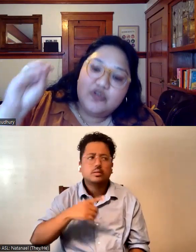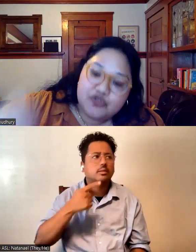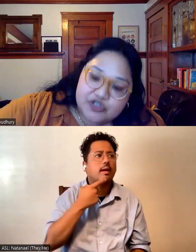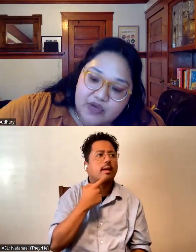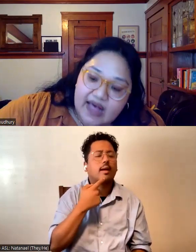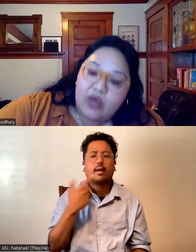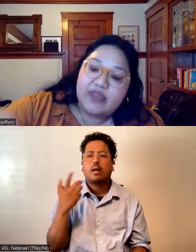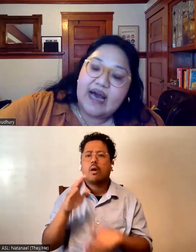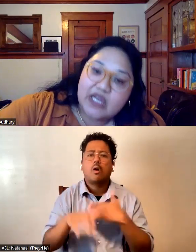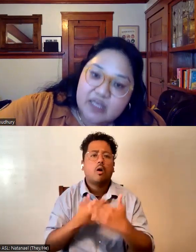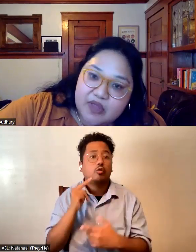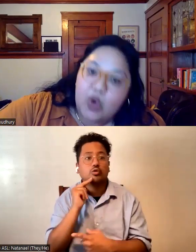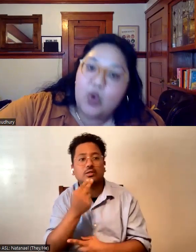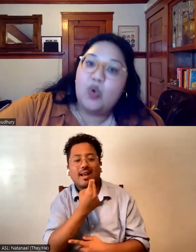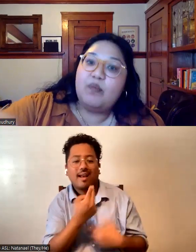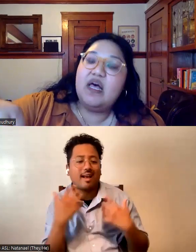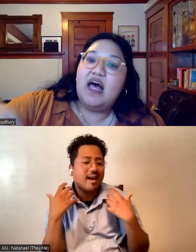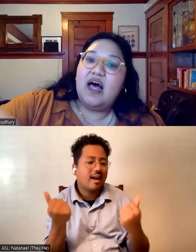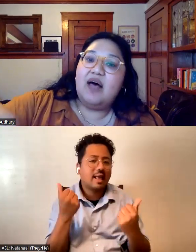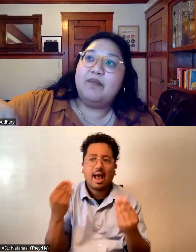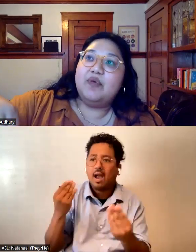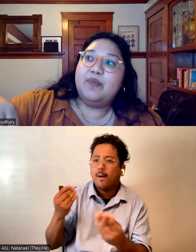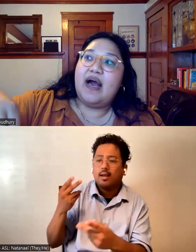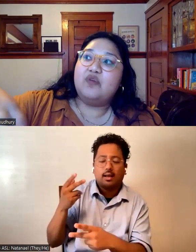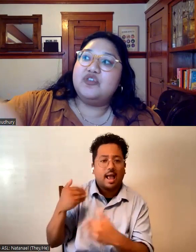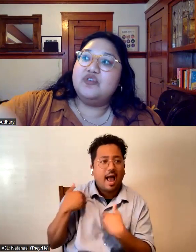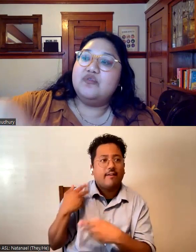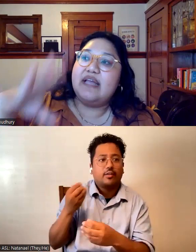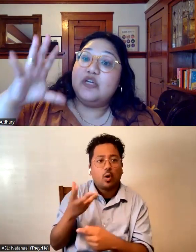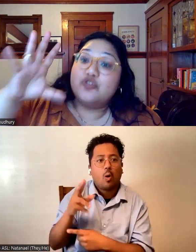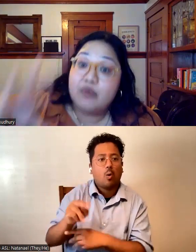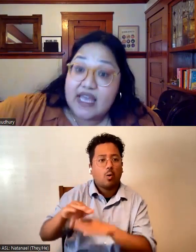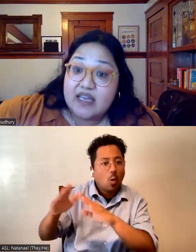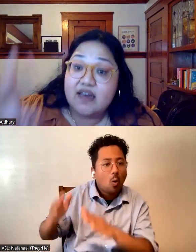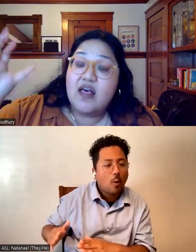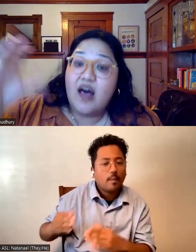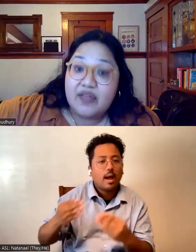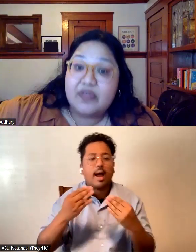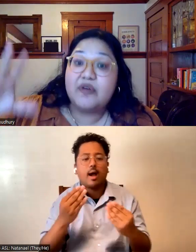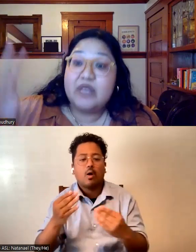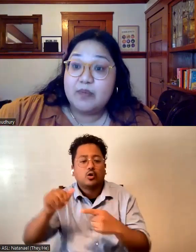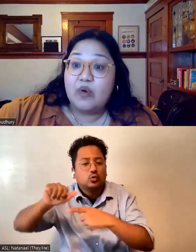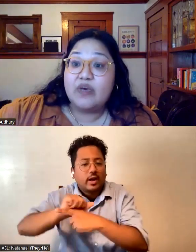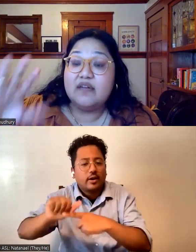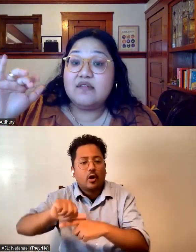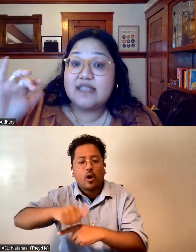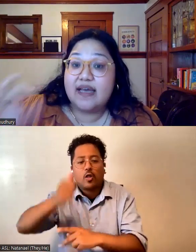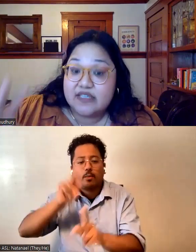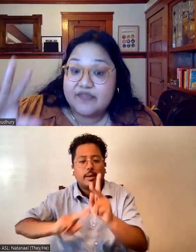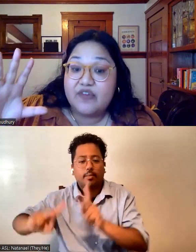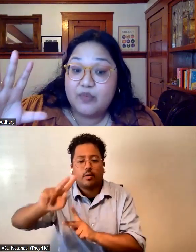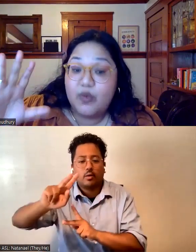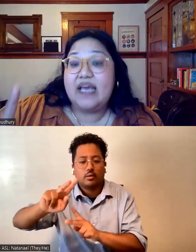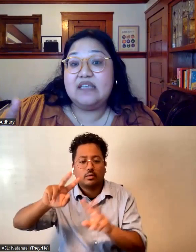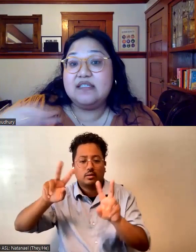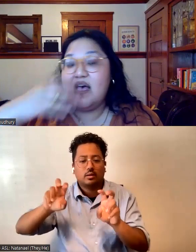the nutritional health, how to keep the home, how to like train other people in